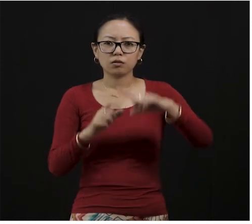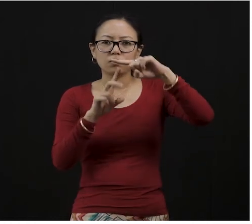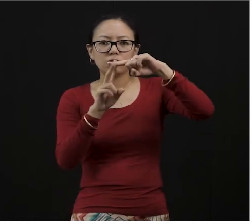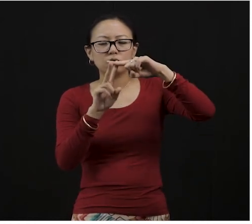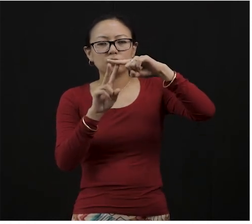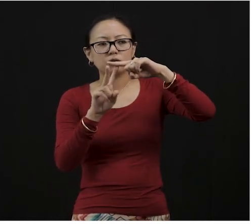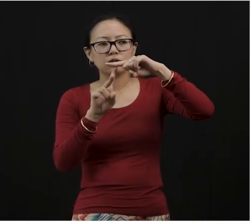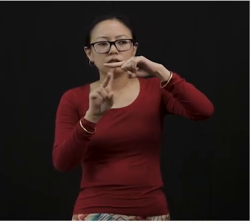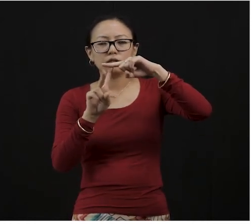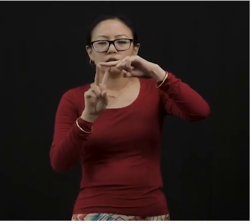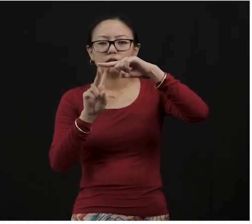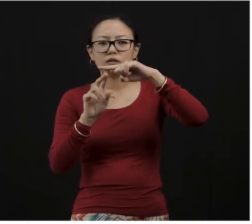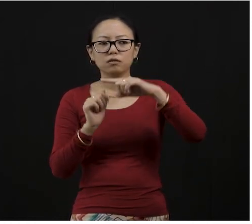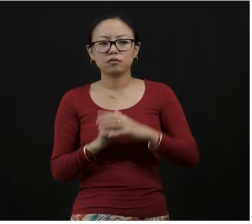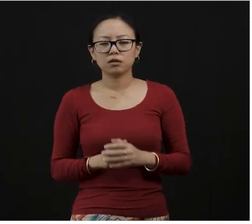Television